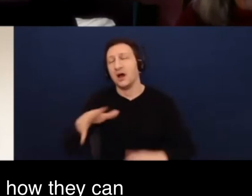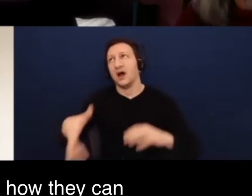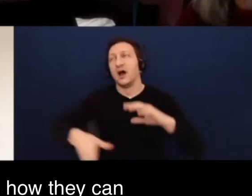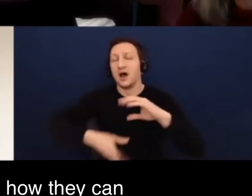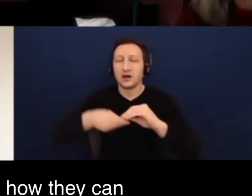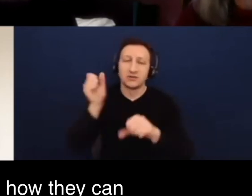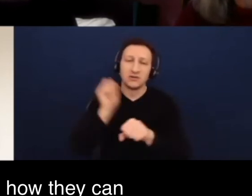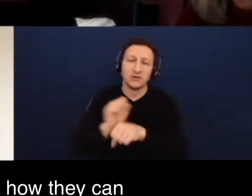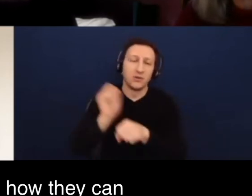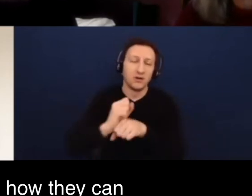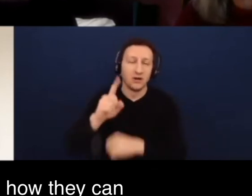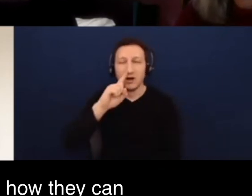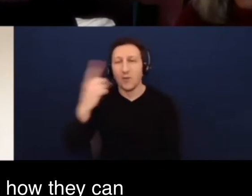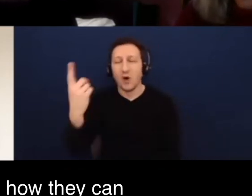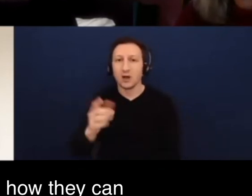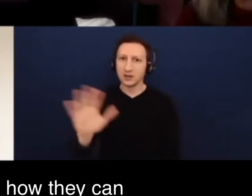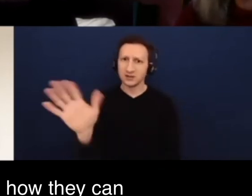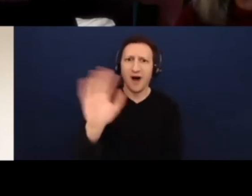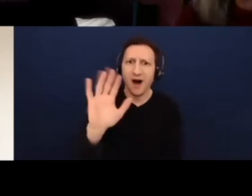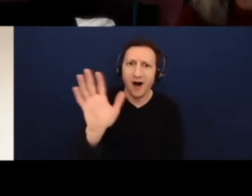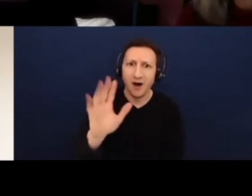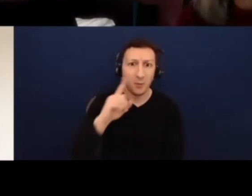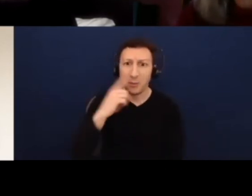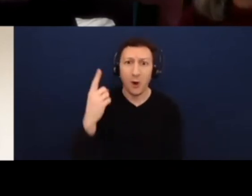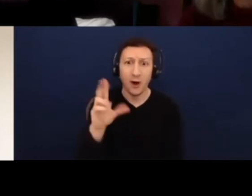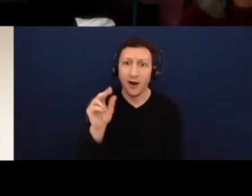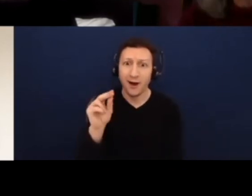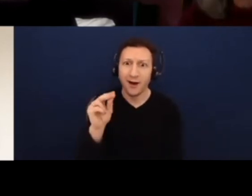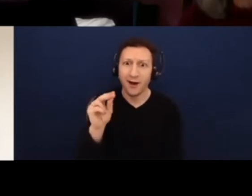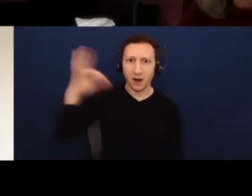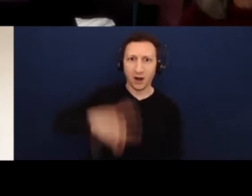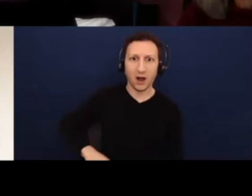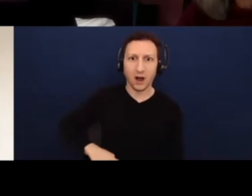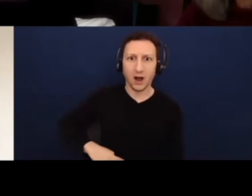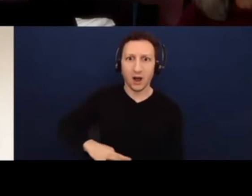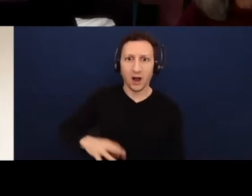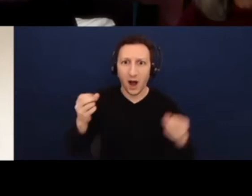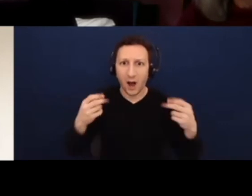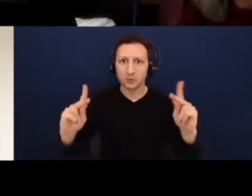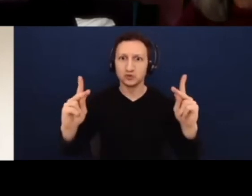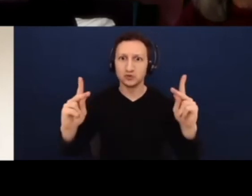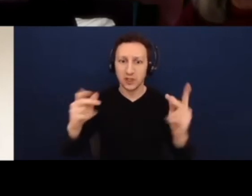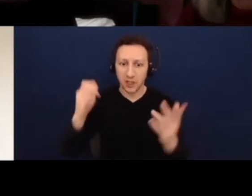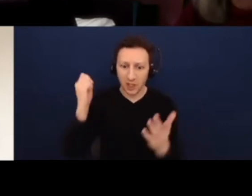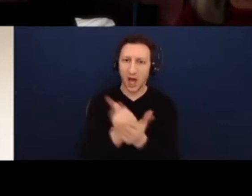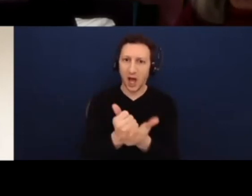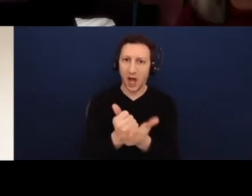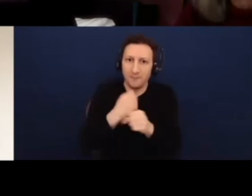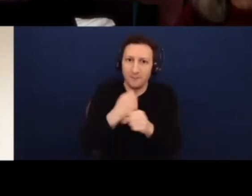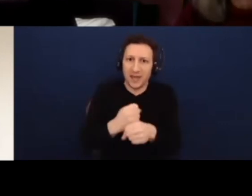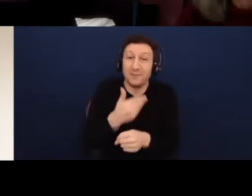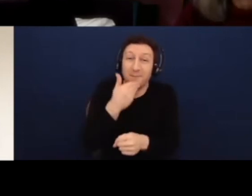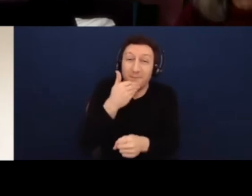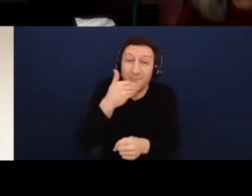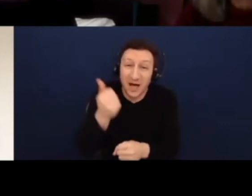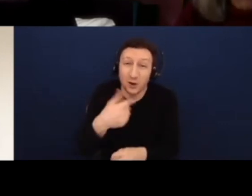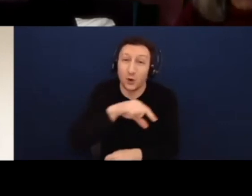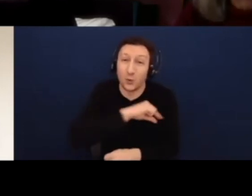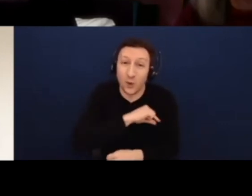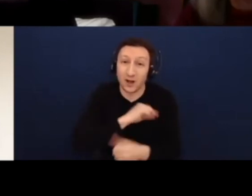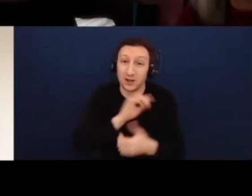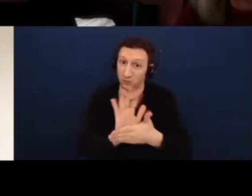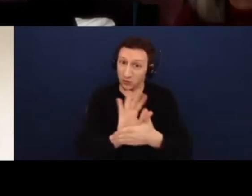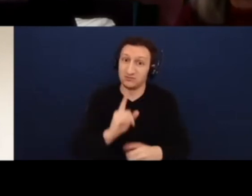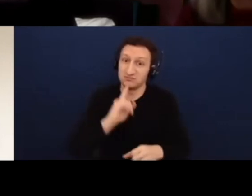students how they can make their films better, and not just it's a good thing to do. It's to make your film better,